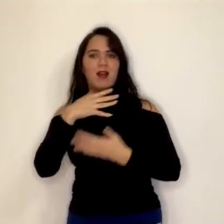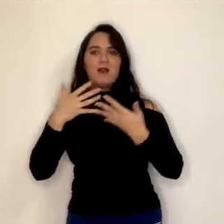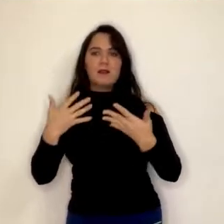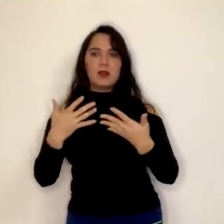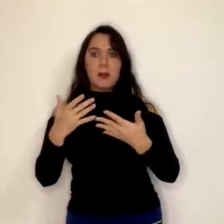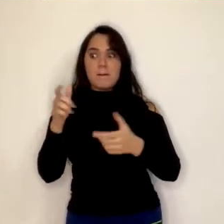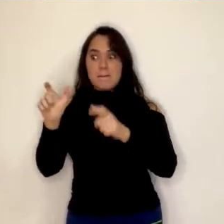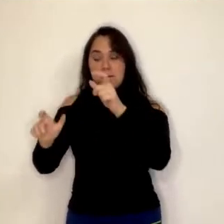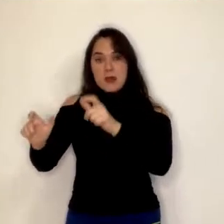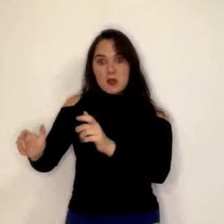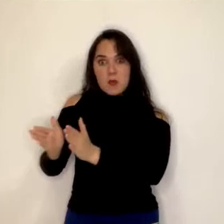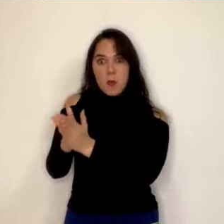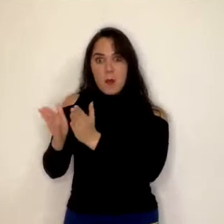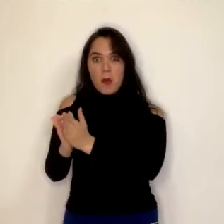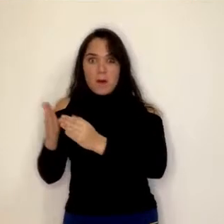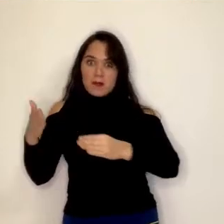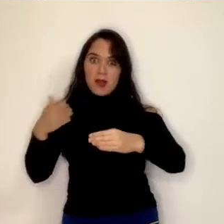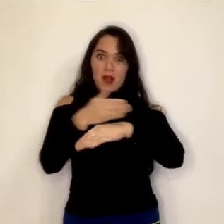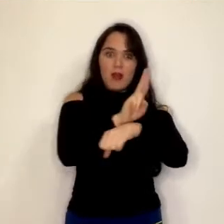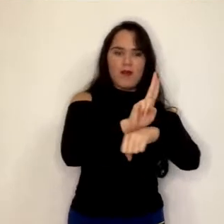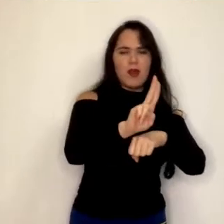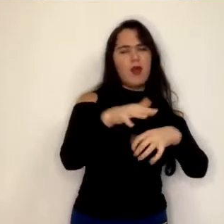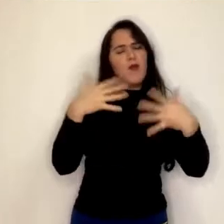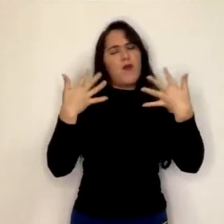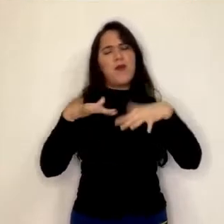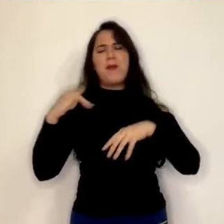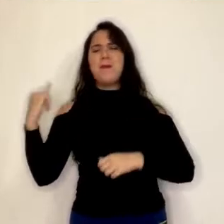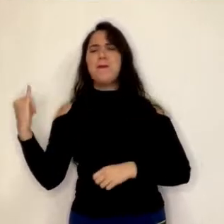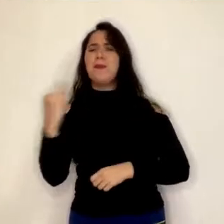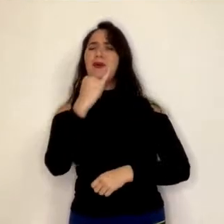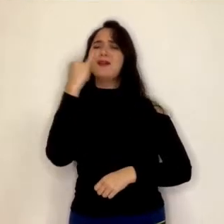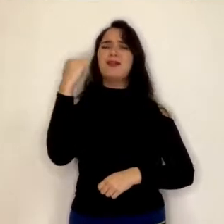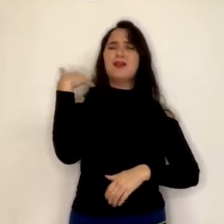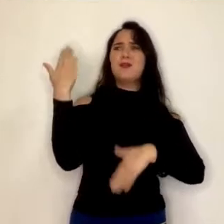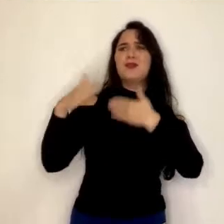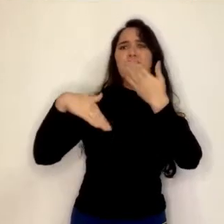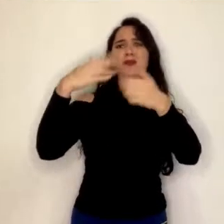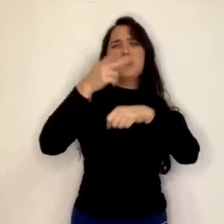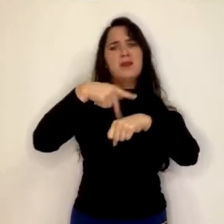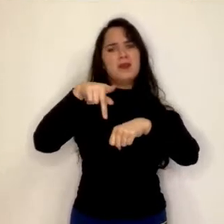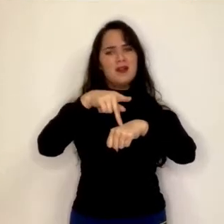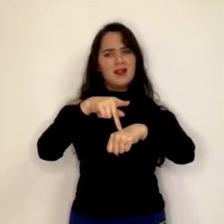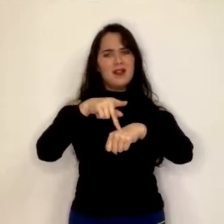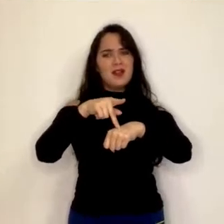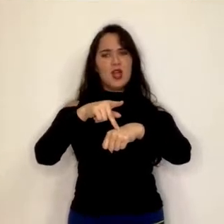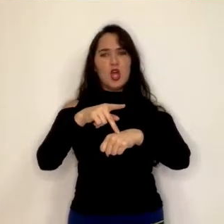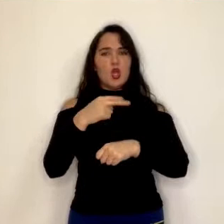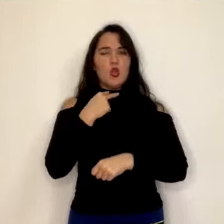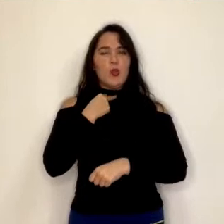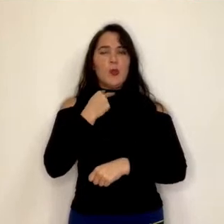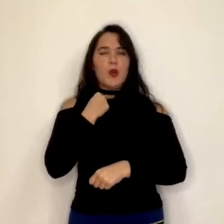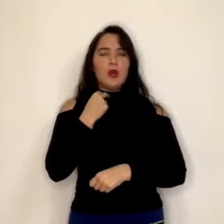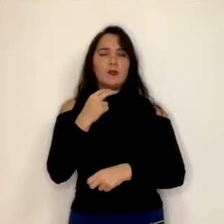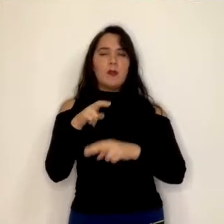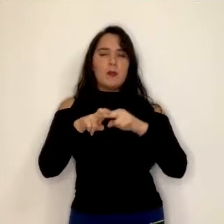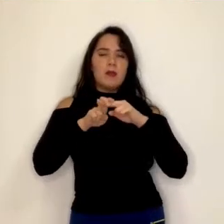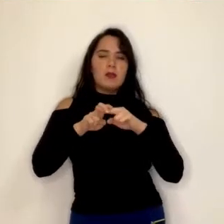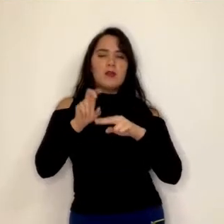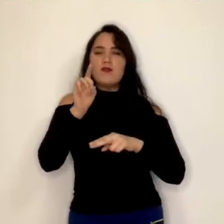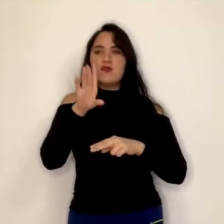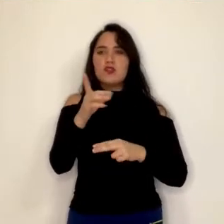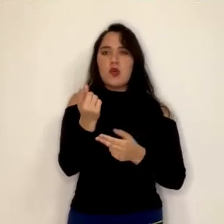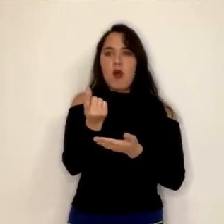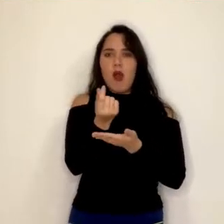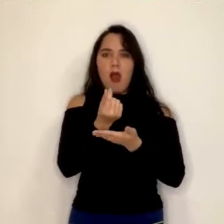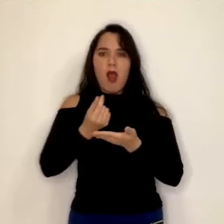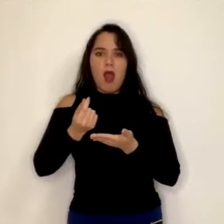go get into the university is really important to the development of the country. For economic